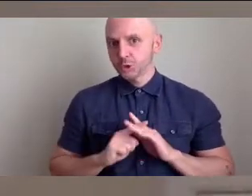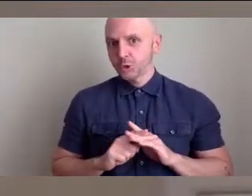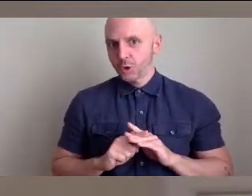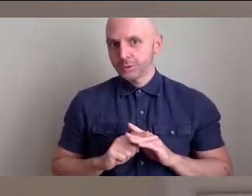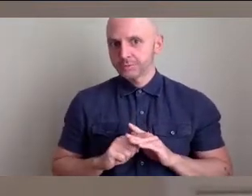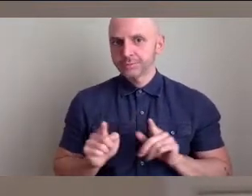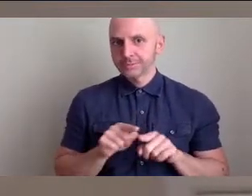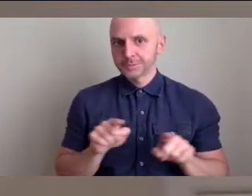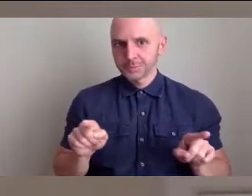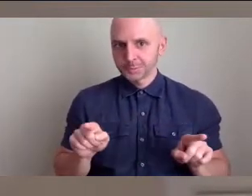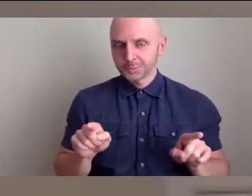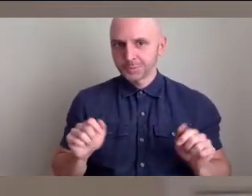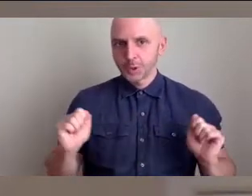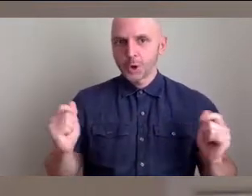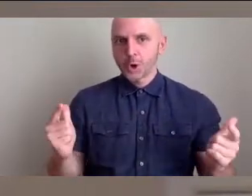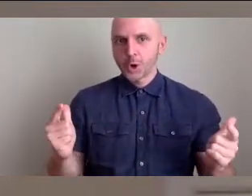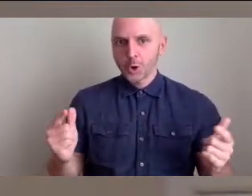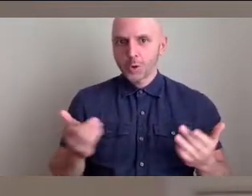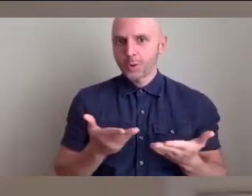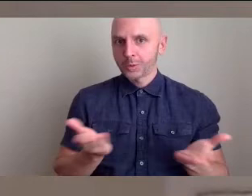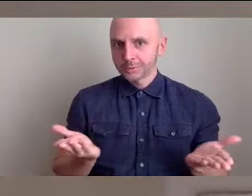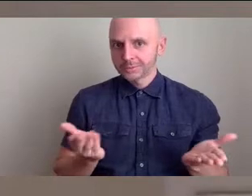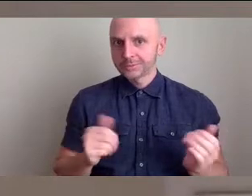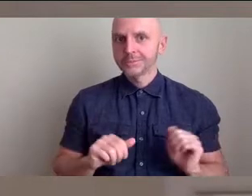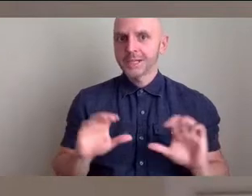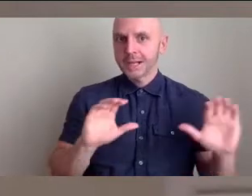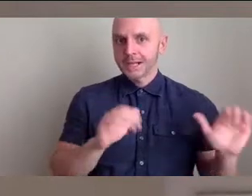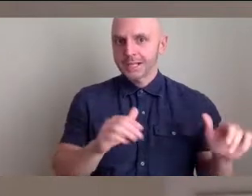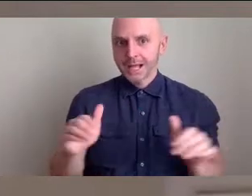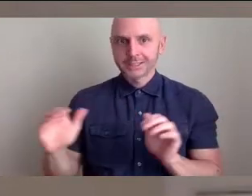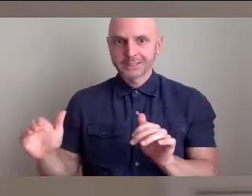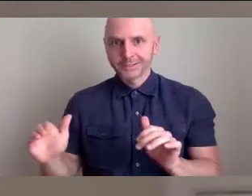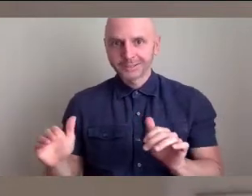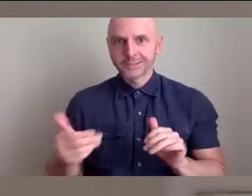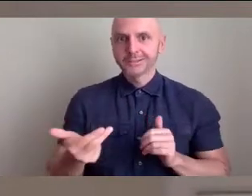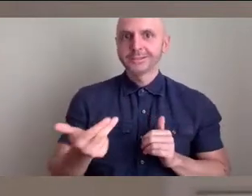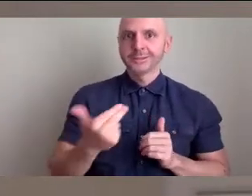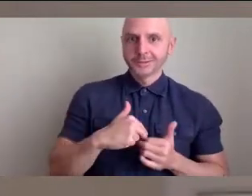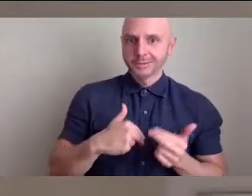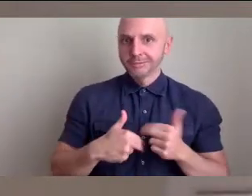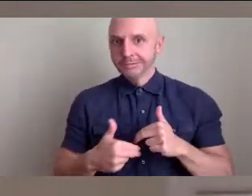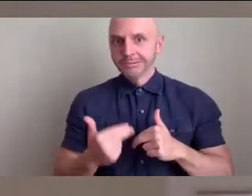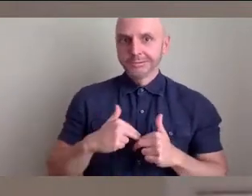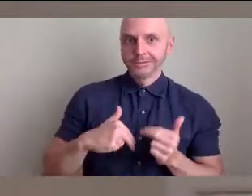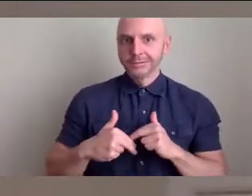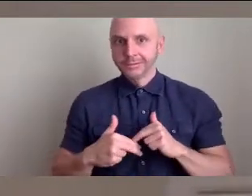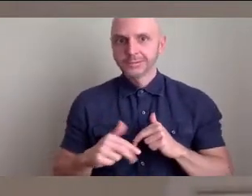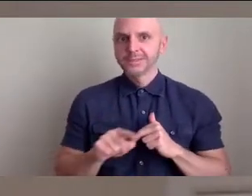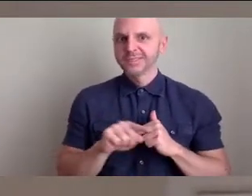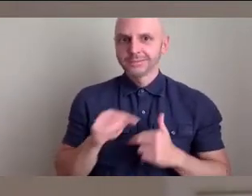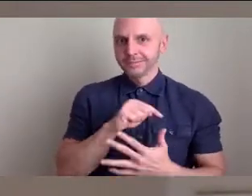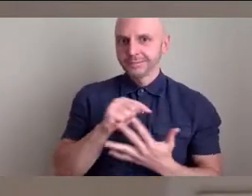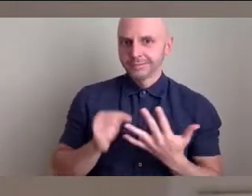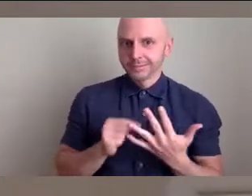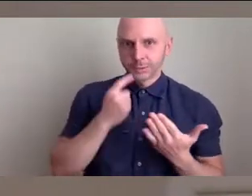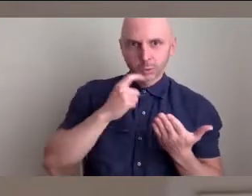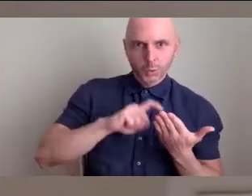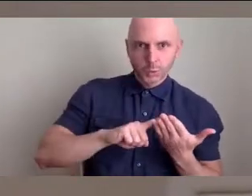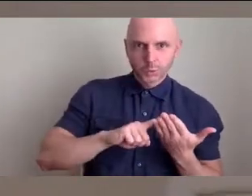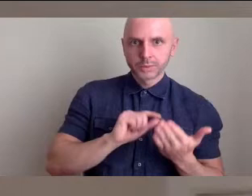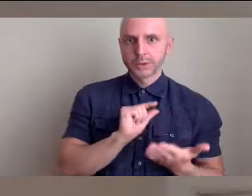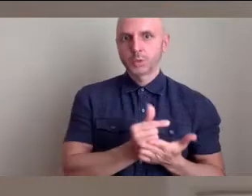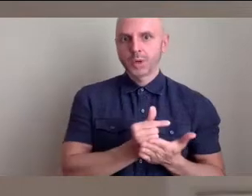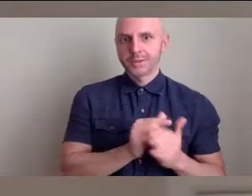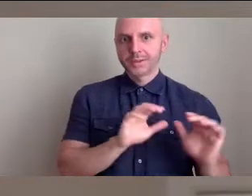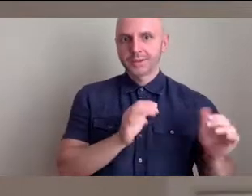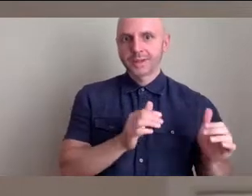our reunion classes tonight. And bear with me because there's a couple of them. Tonight we have with us the graduating classes